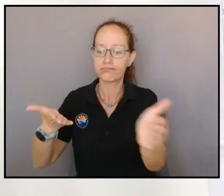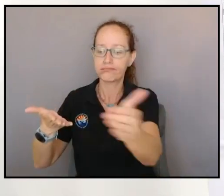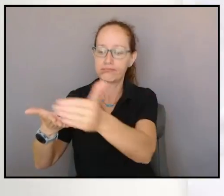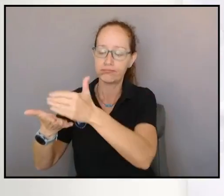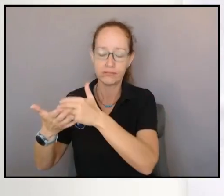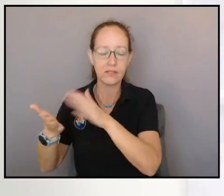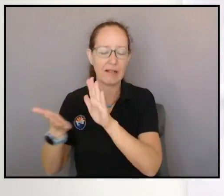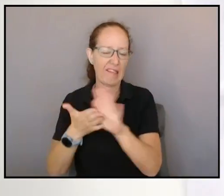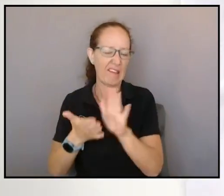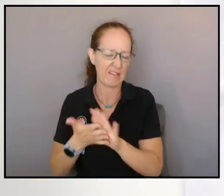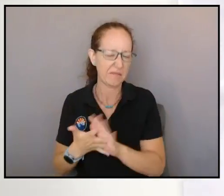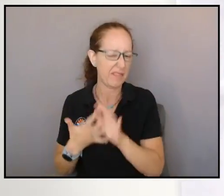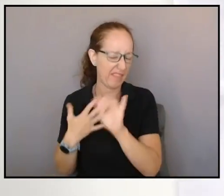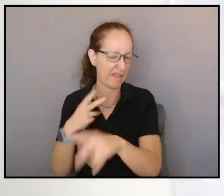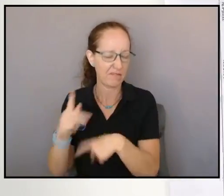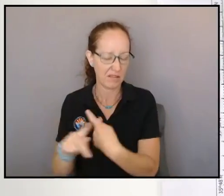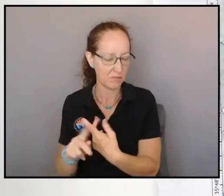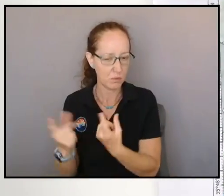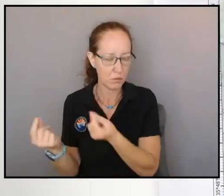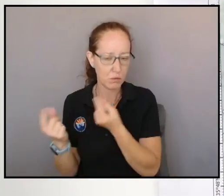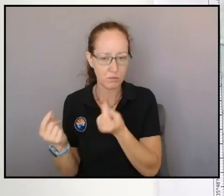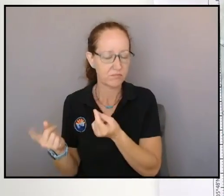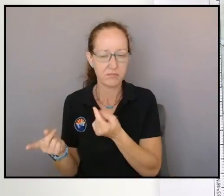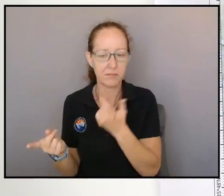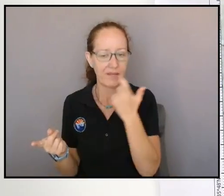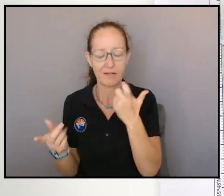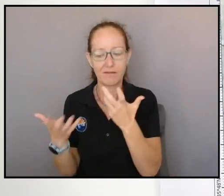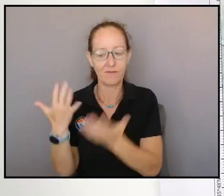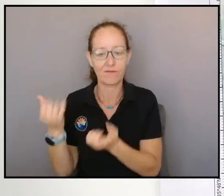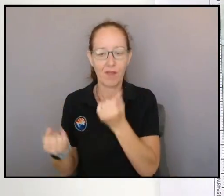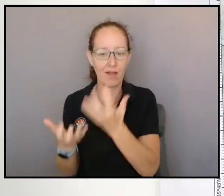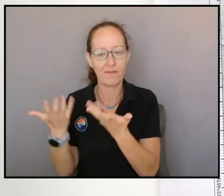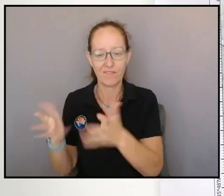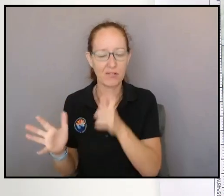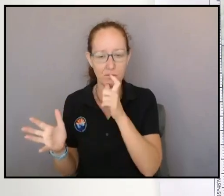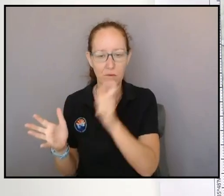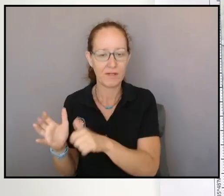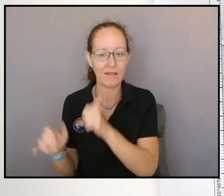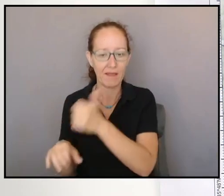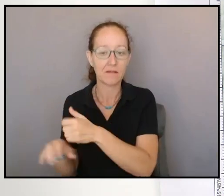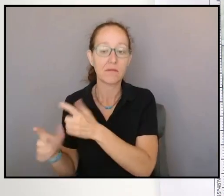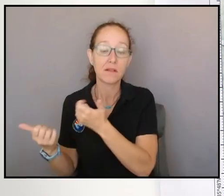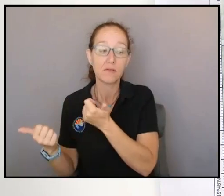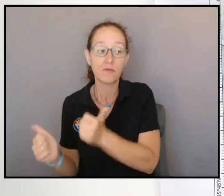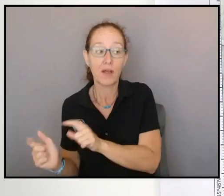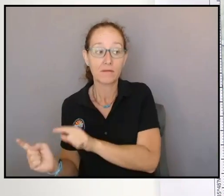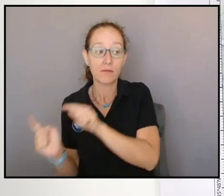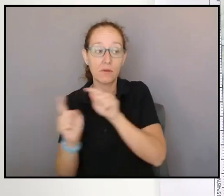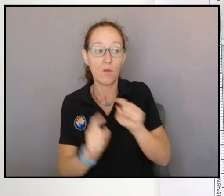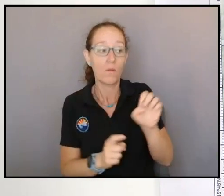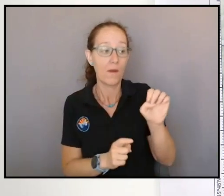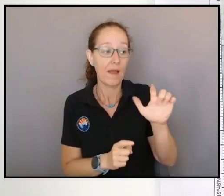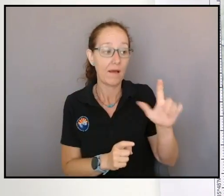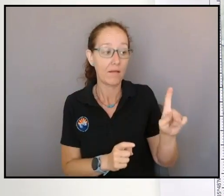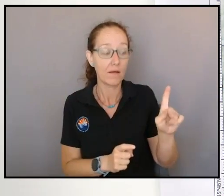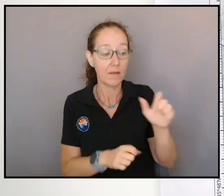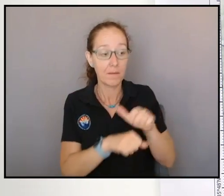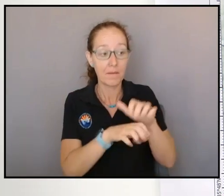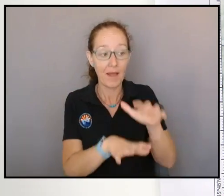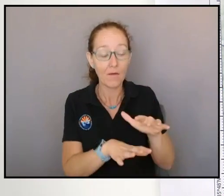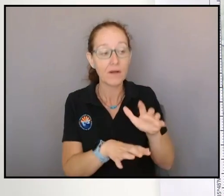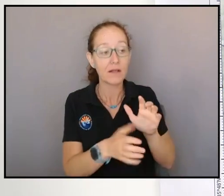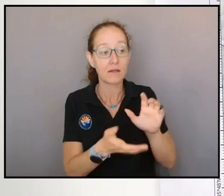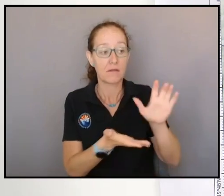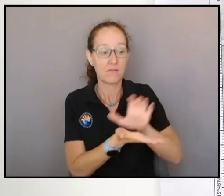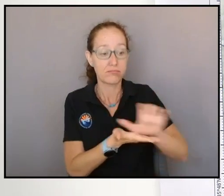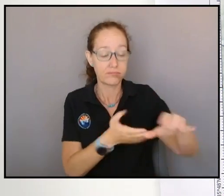They tried again to come up here and take care of these little pieces of dozer line off the Elk Mountain area. Again, got weathered out, so they